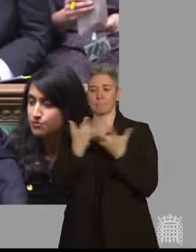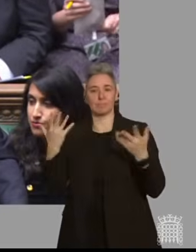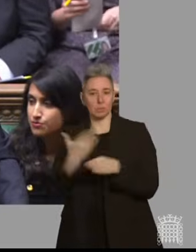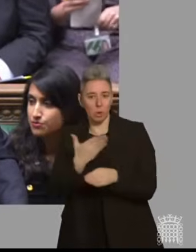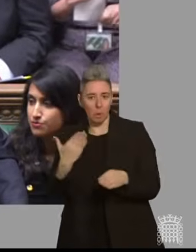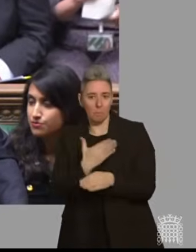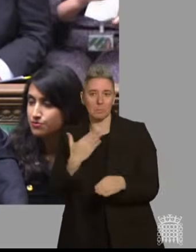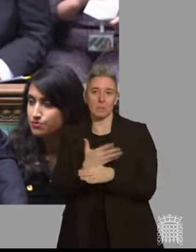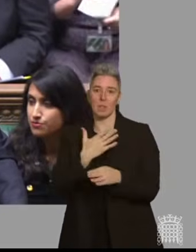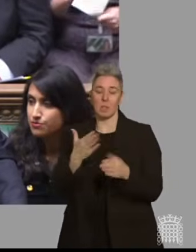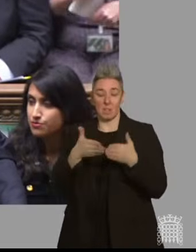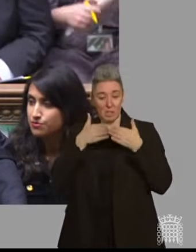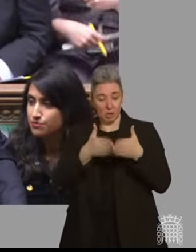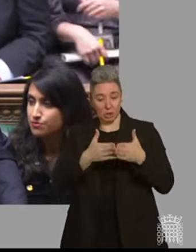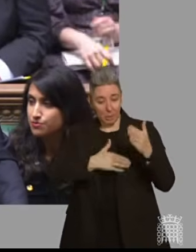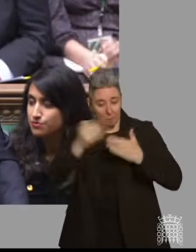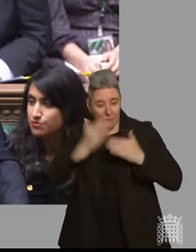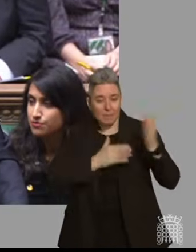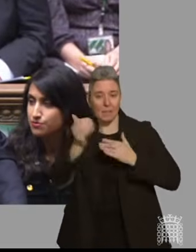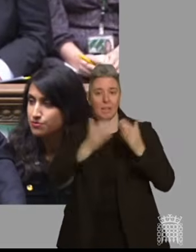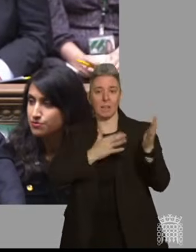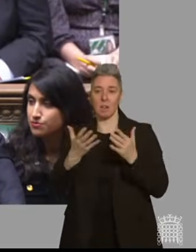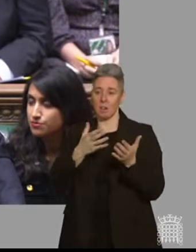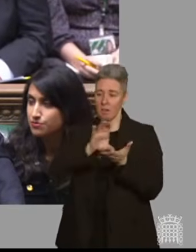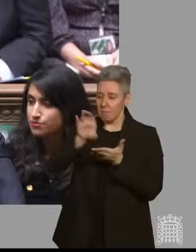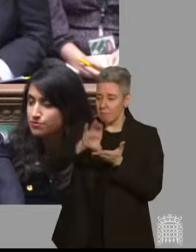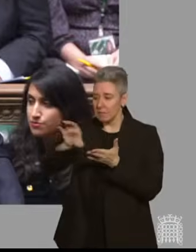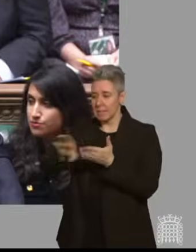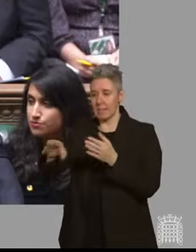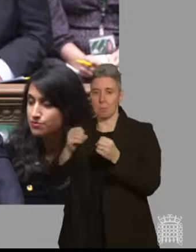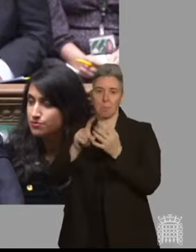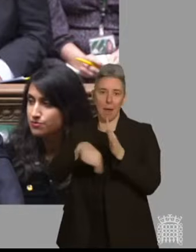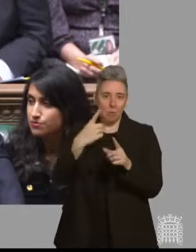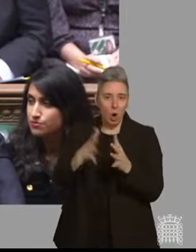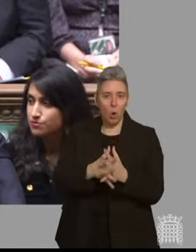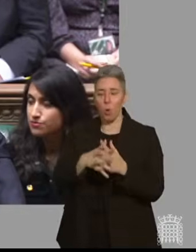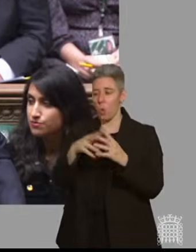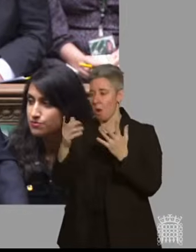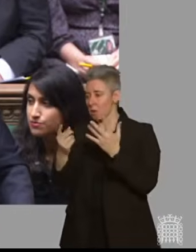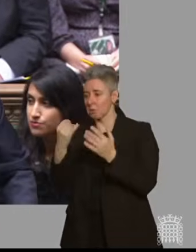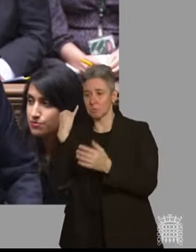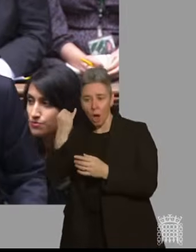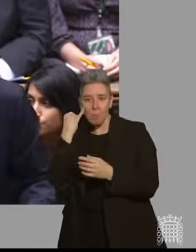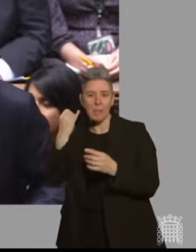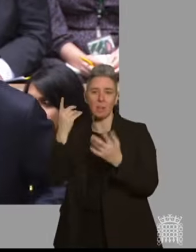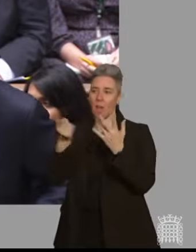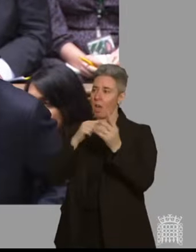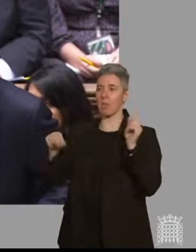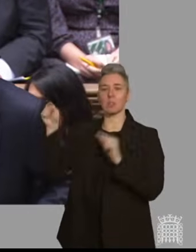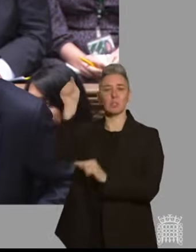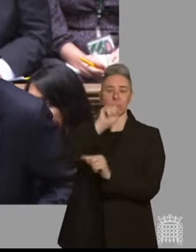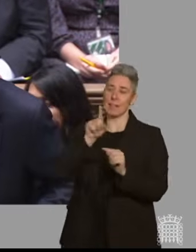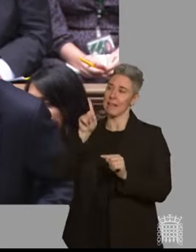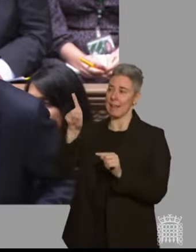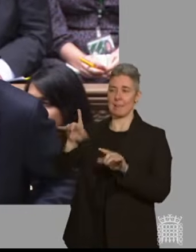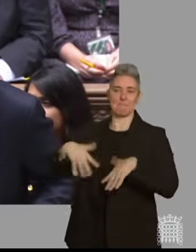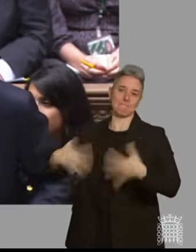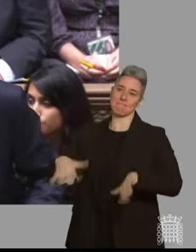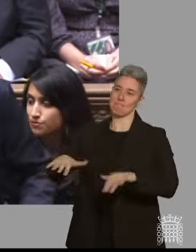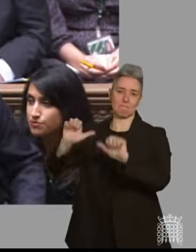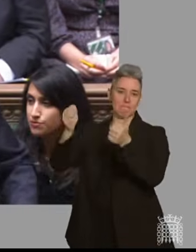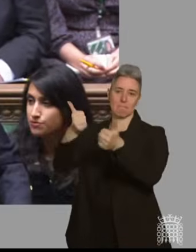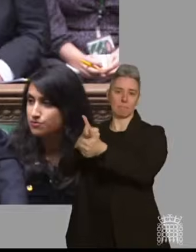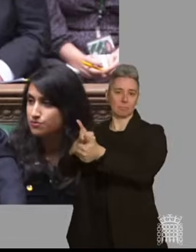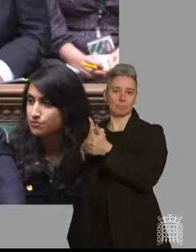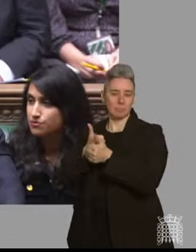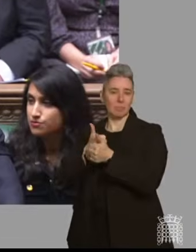elsewhere. He's a fantastic champion of what this industry means in his area, and the Team Barrow partnership is a crucial